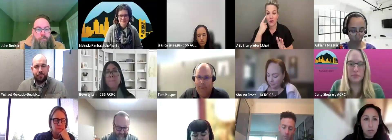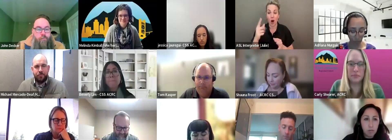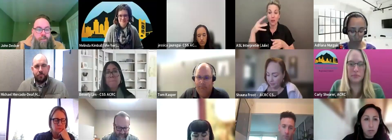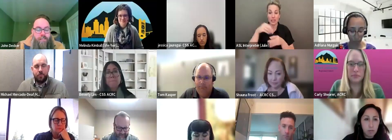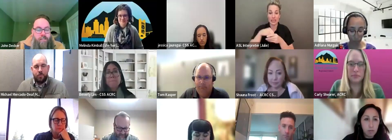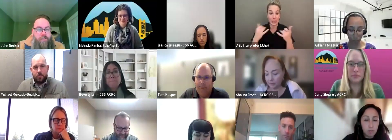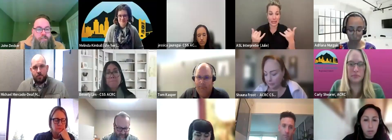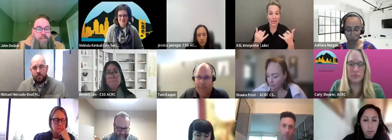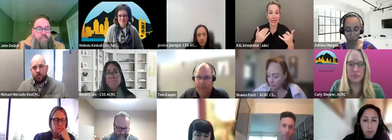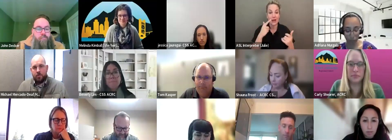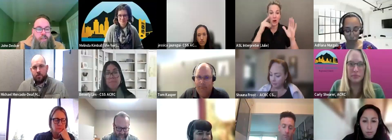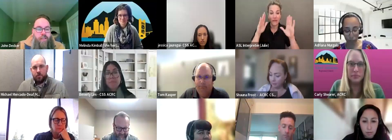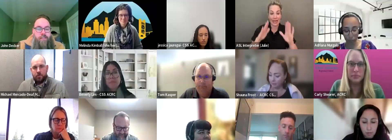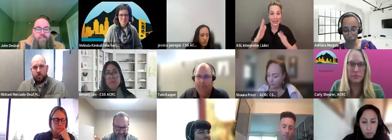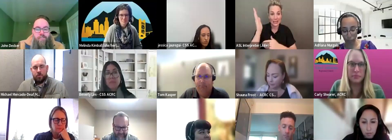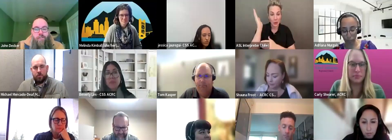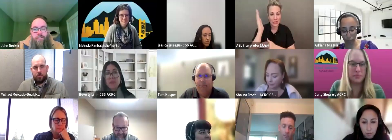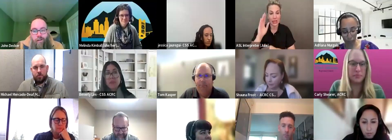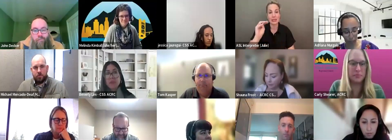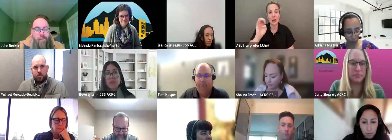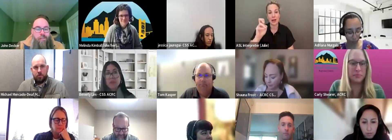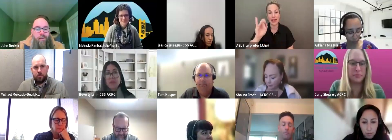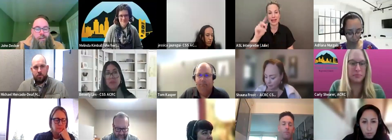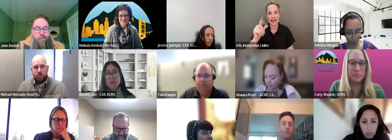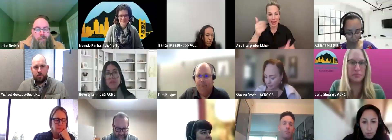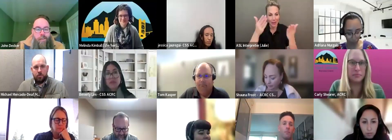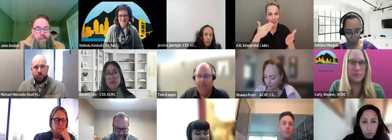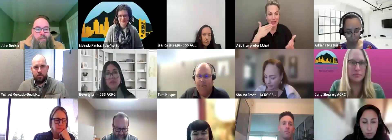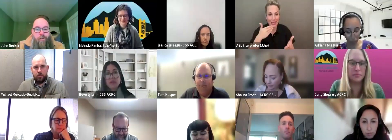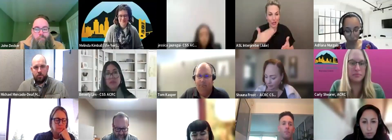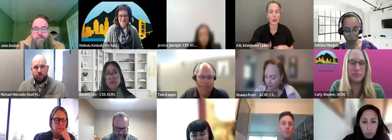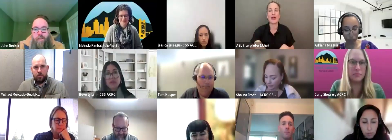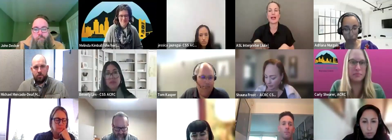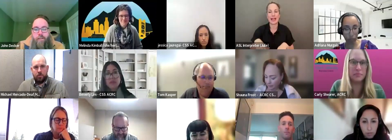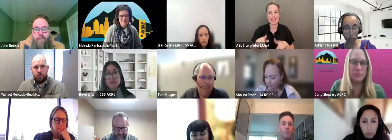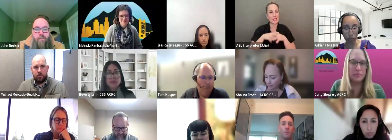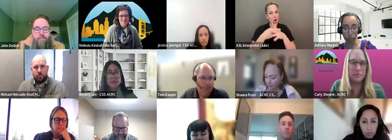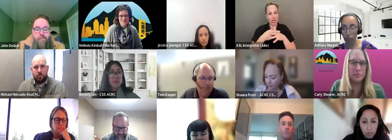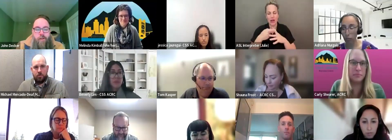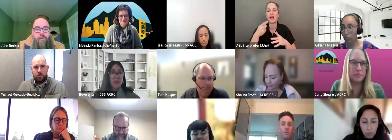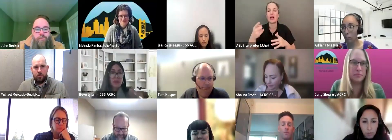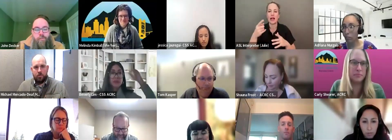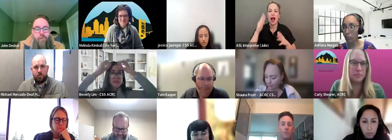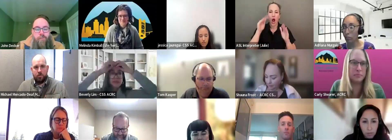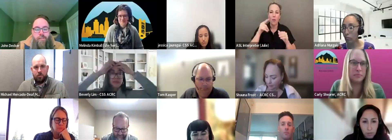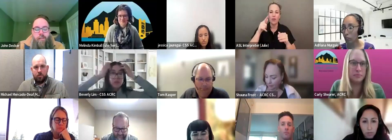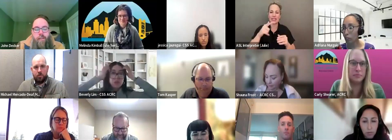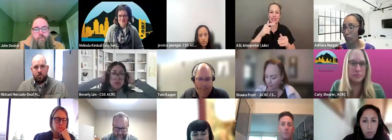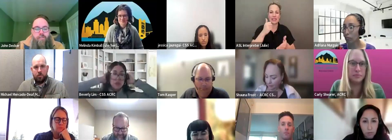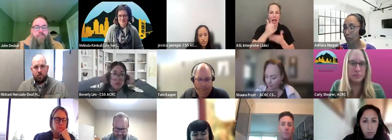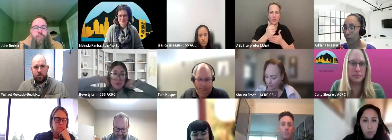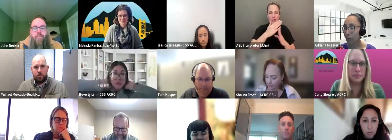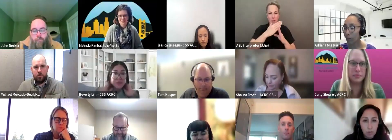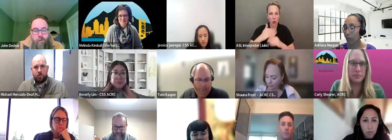today. Thank you for a fantastic presentation, Melinda, to start us off. Again, I hope this breaks down some of the barriers for folks